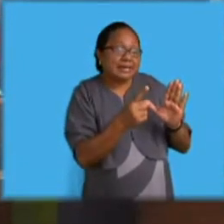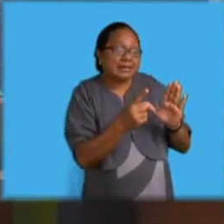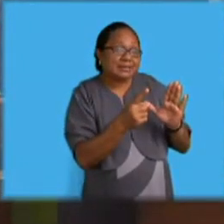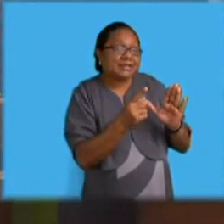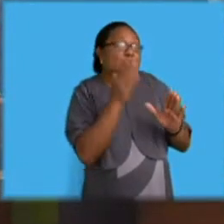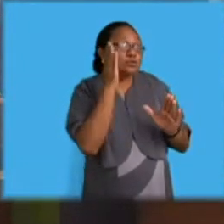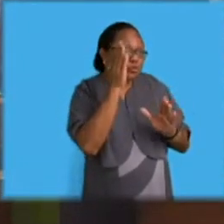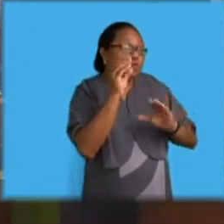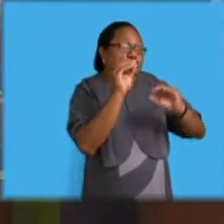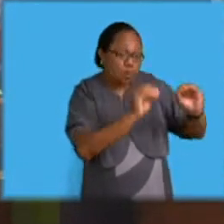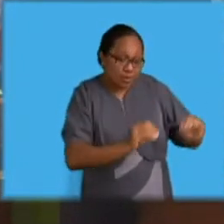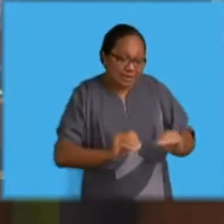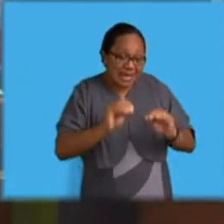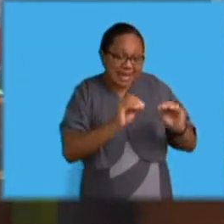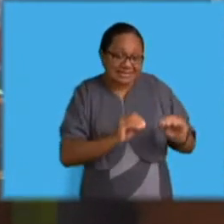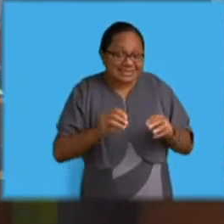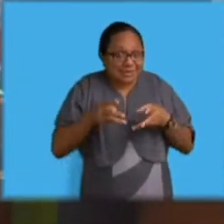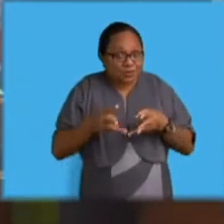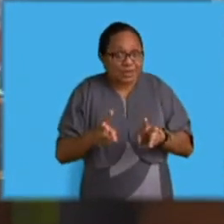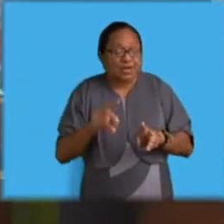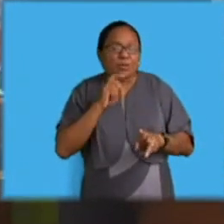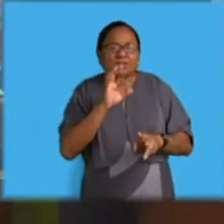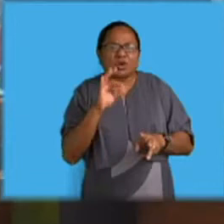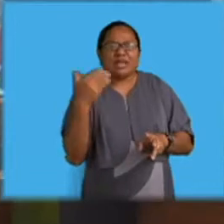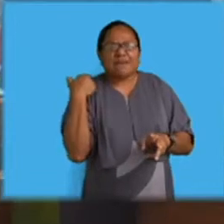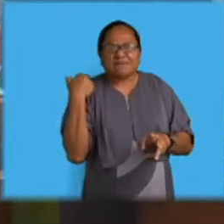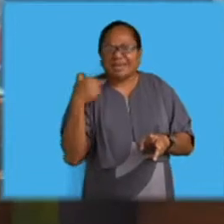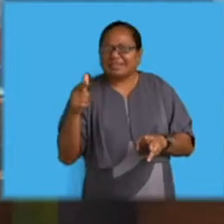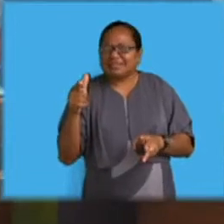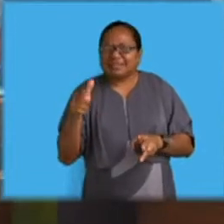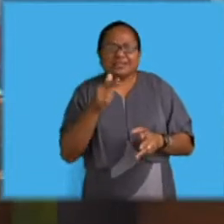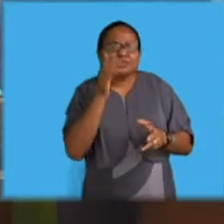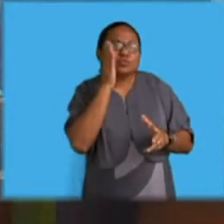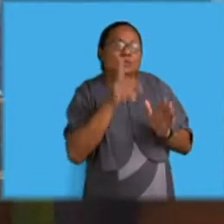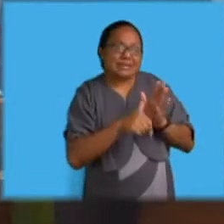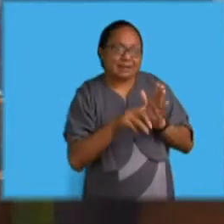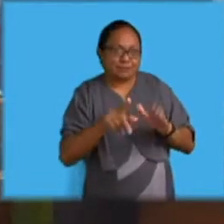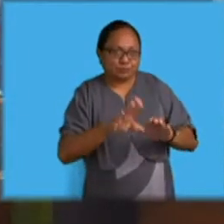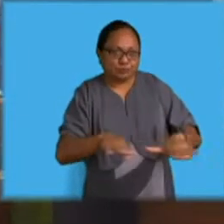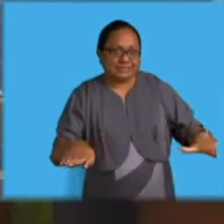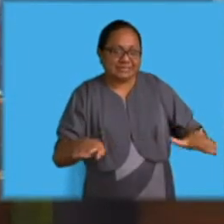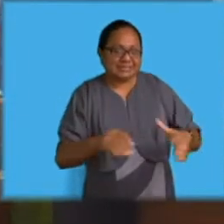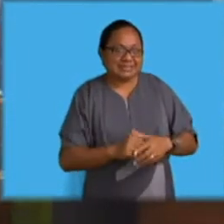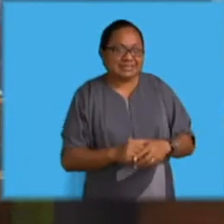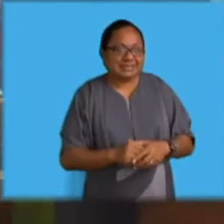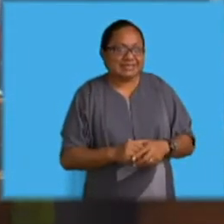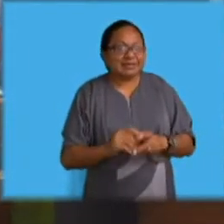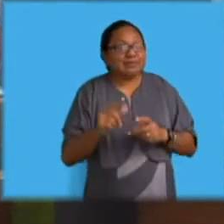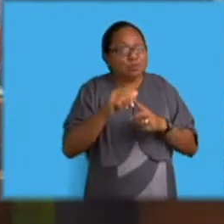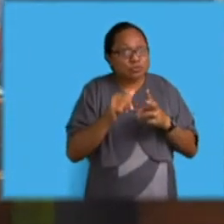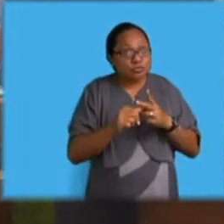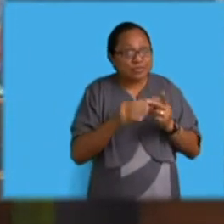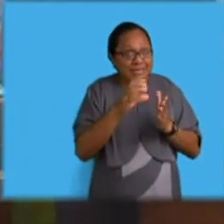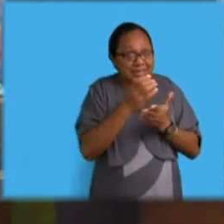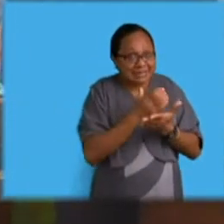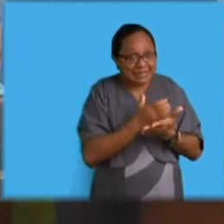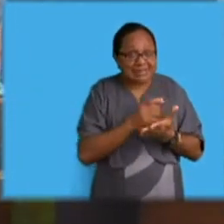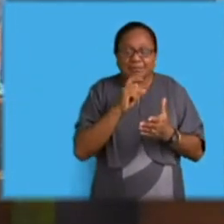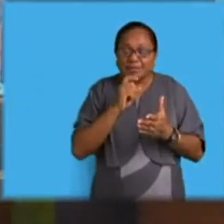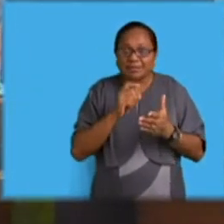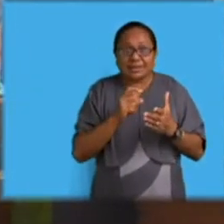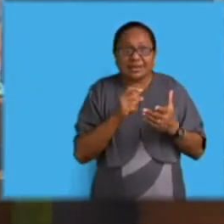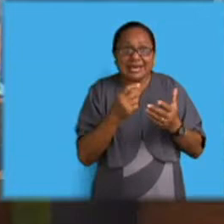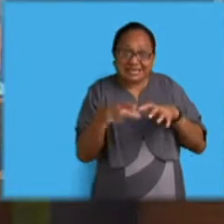that should not affect the academic performance of the child, as well as give some degree of choice to the